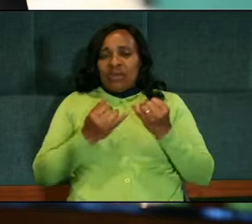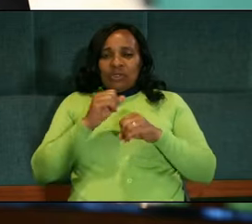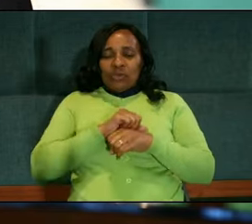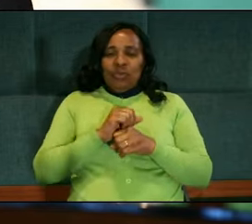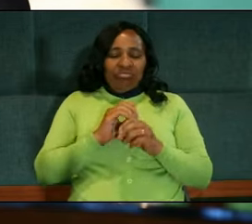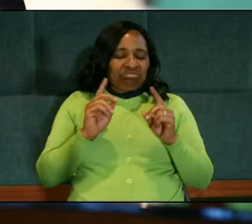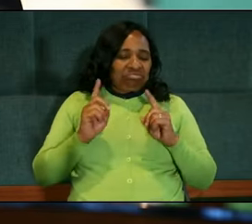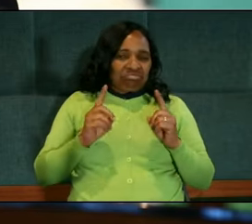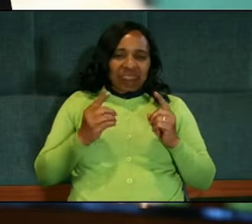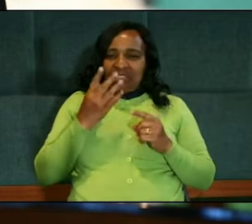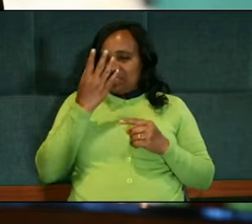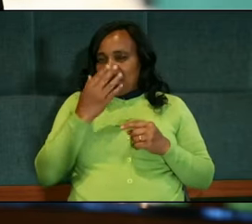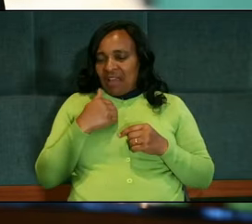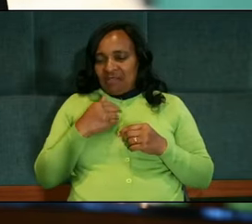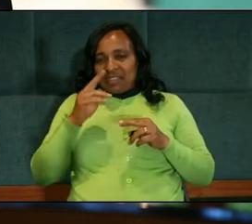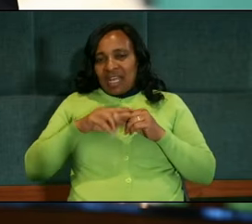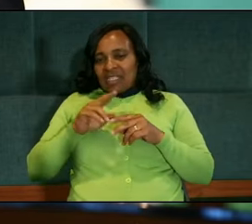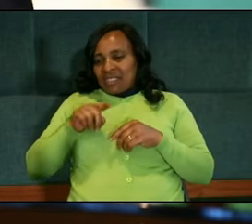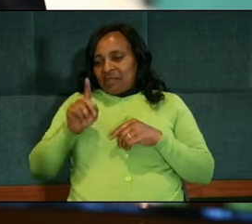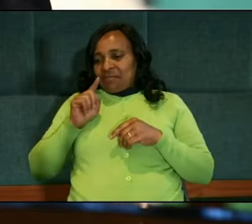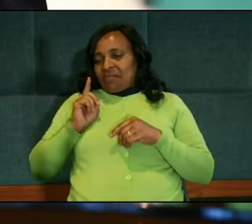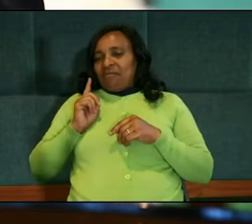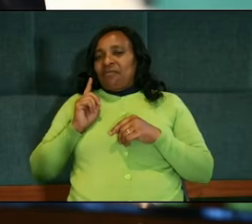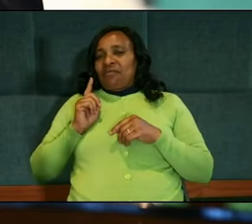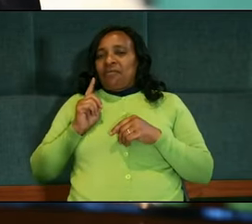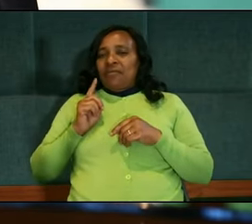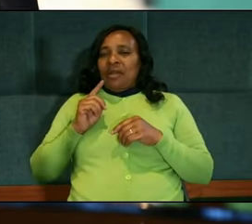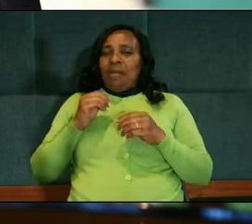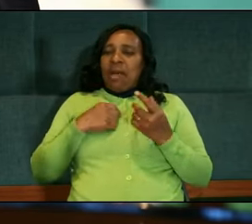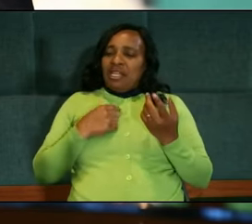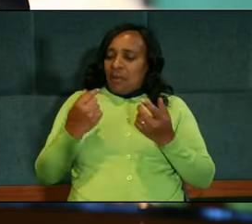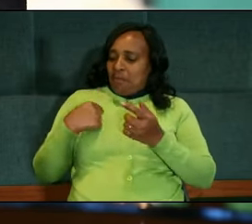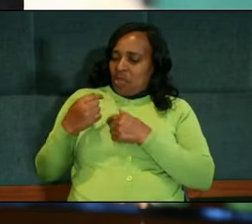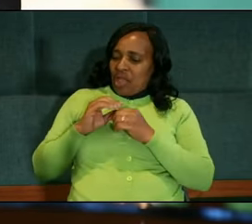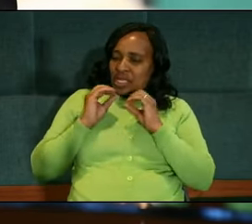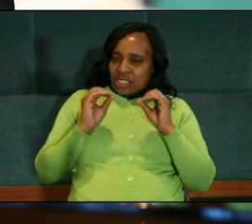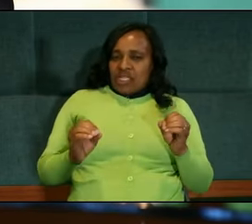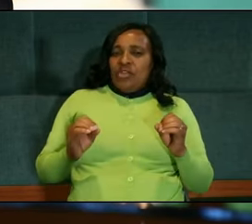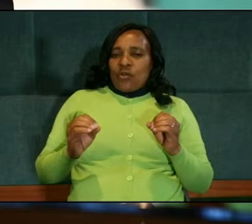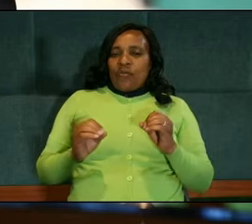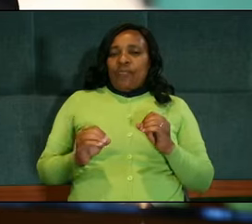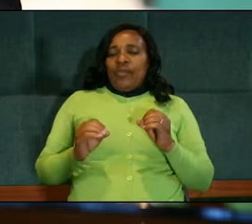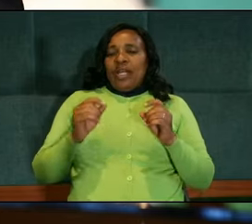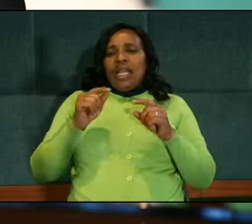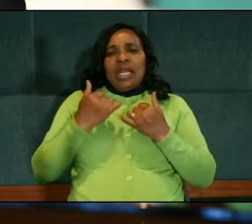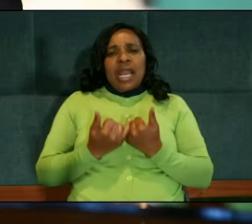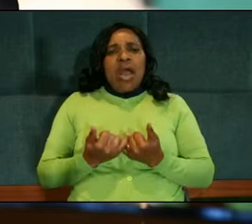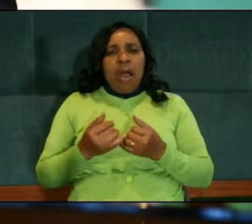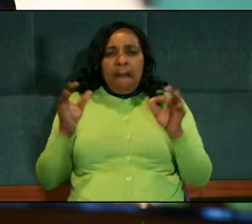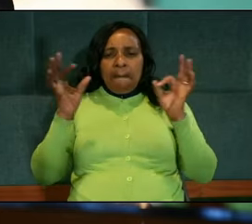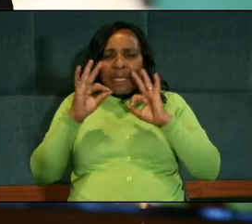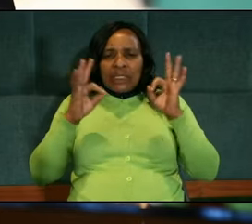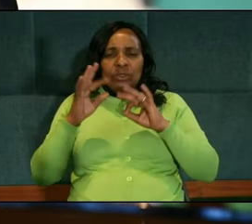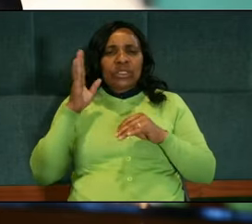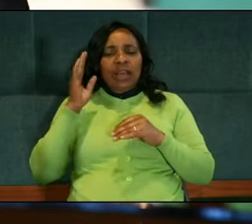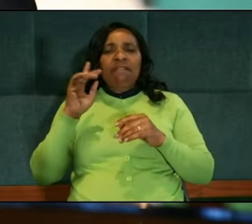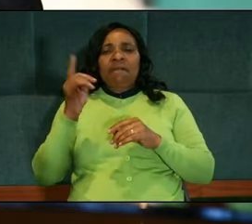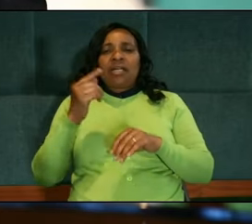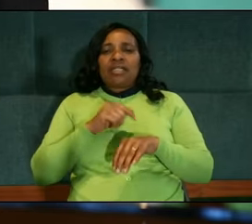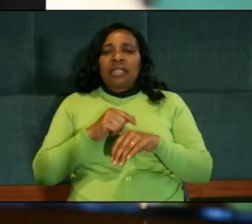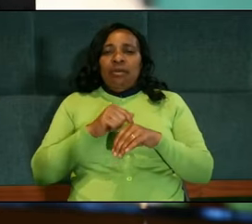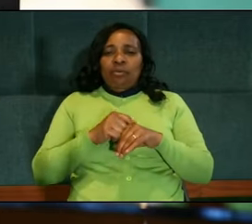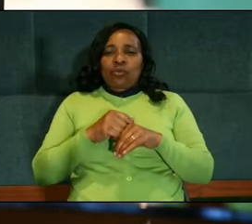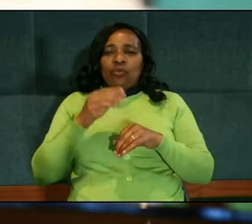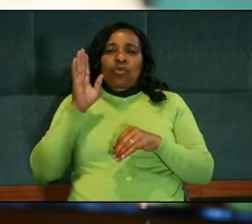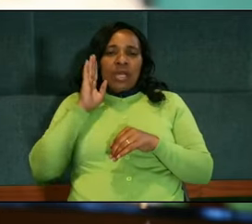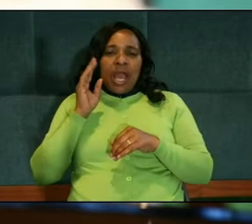terribly shy. He sat all by himself, but that didn't bother him. He was amazed to hear for the first time about Noah and the